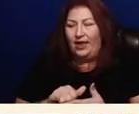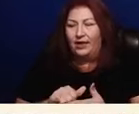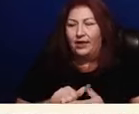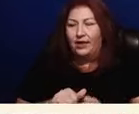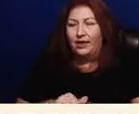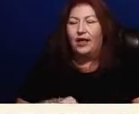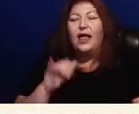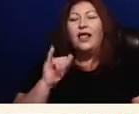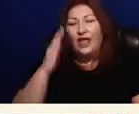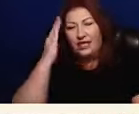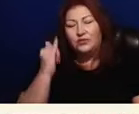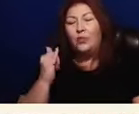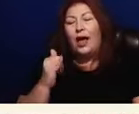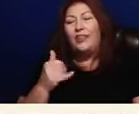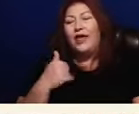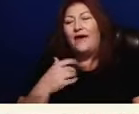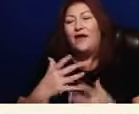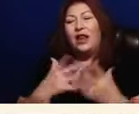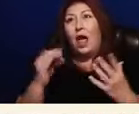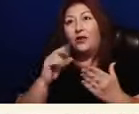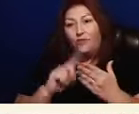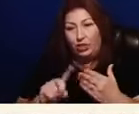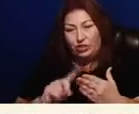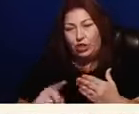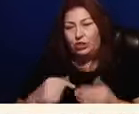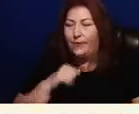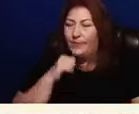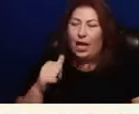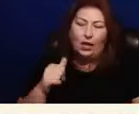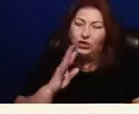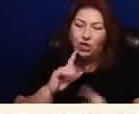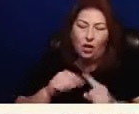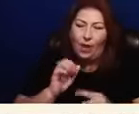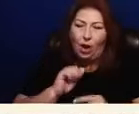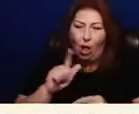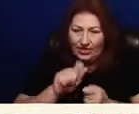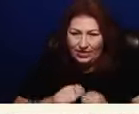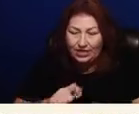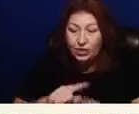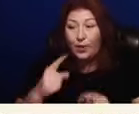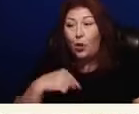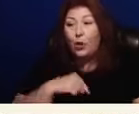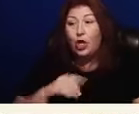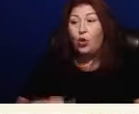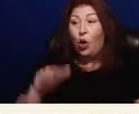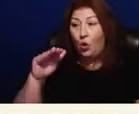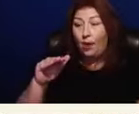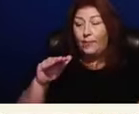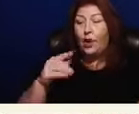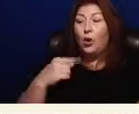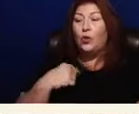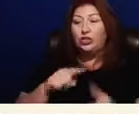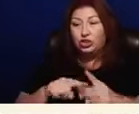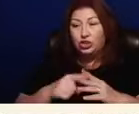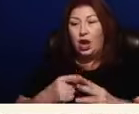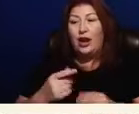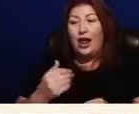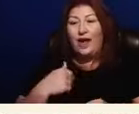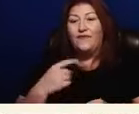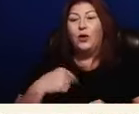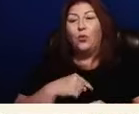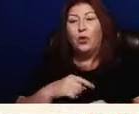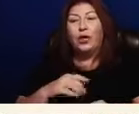why, you know, there's a lot of research out there, and I'm not going to go into all of the details, but when we grow up and we start having, we play out the same roles